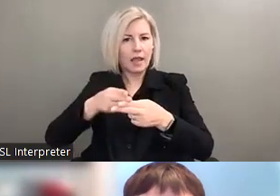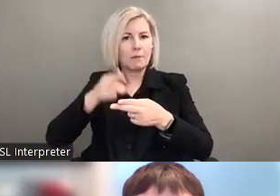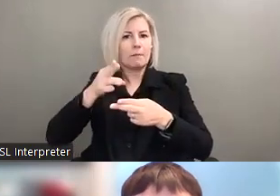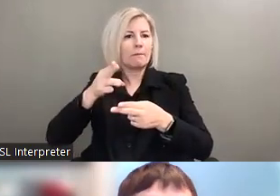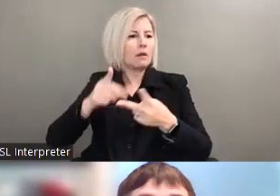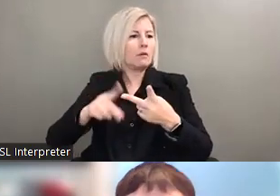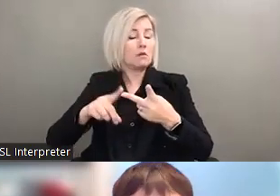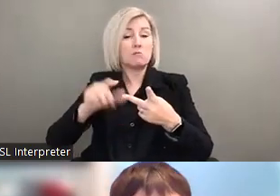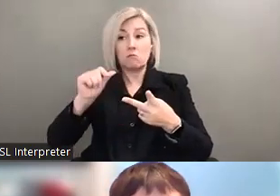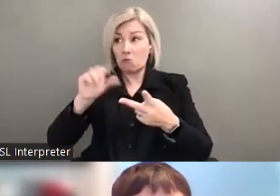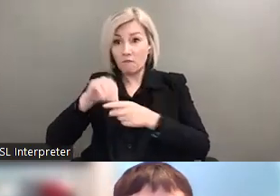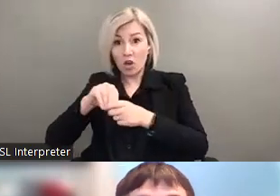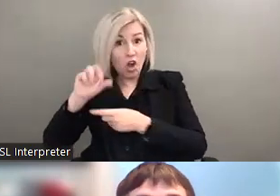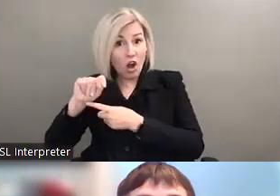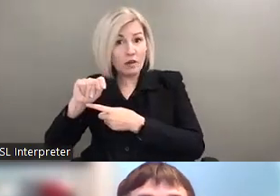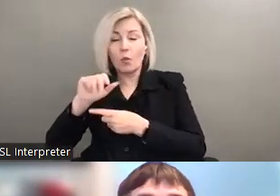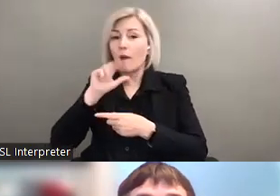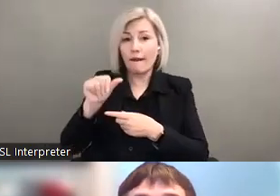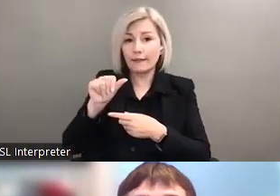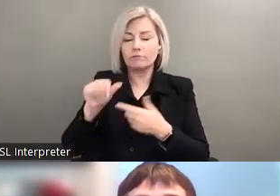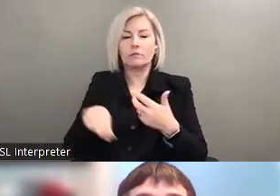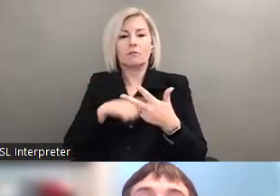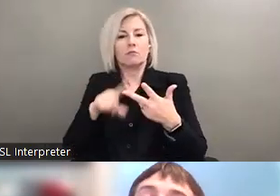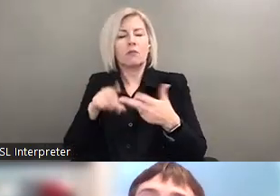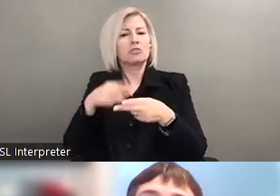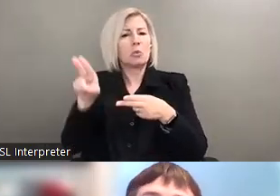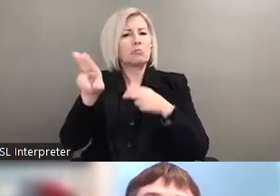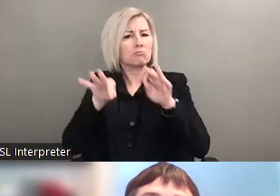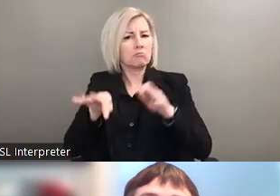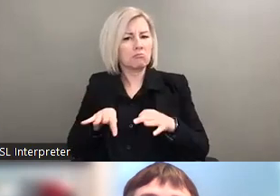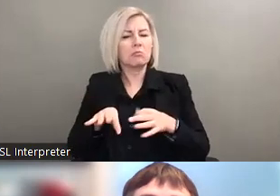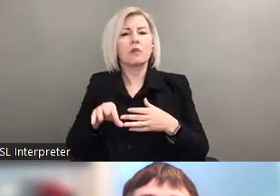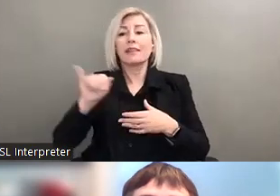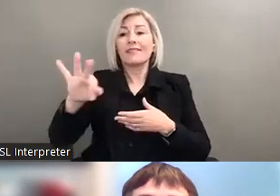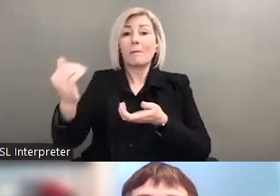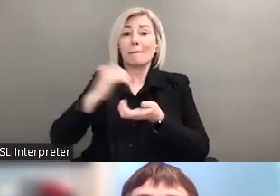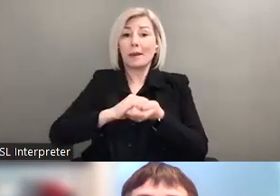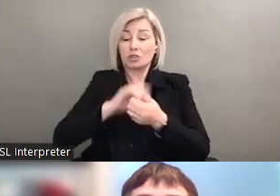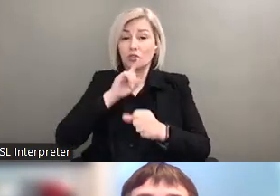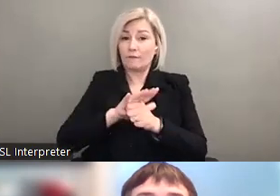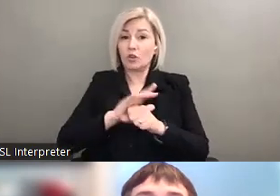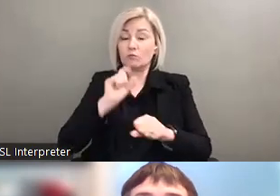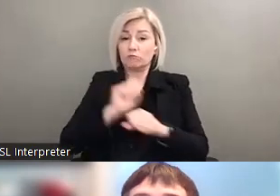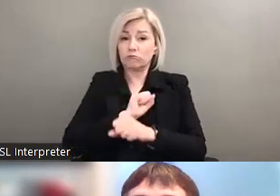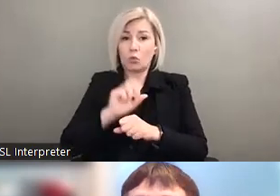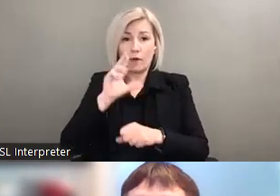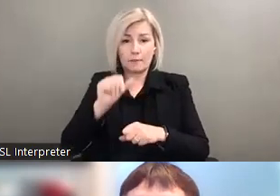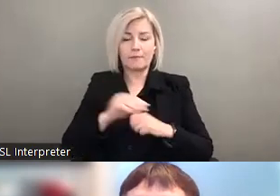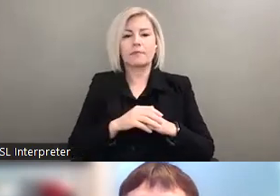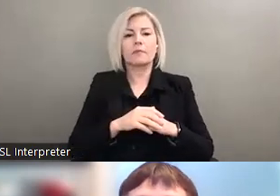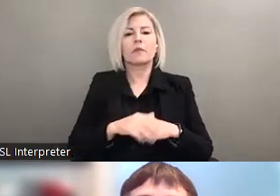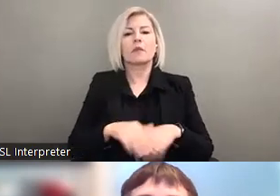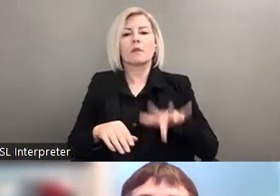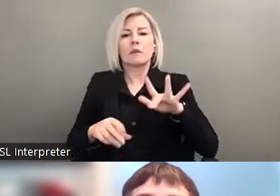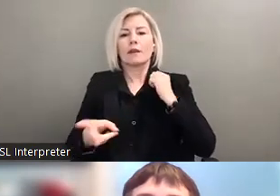arts sector, a very short description of the partner, and whether that partnership is confirmed. When you hit the purple